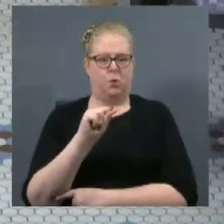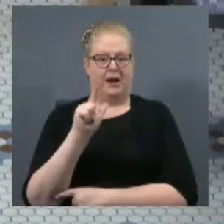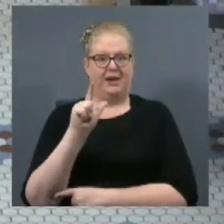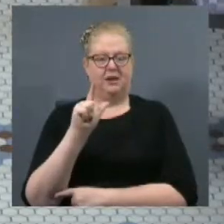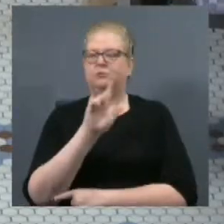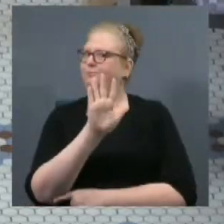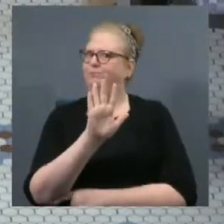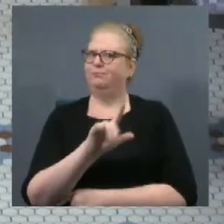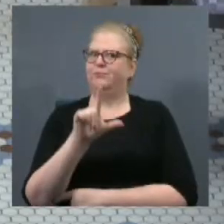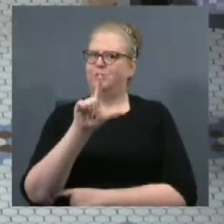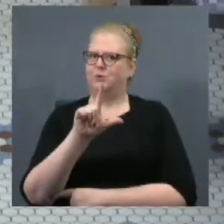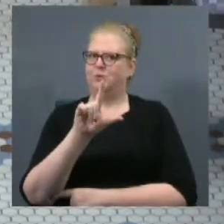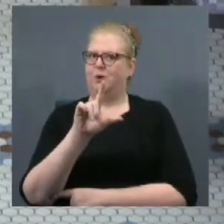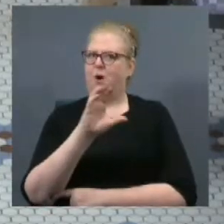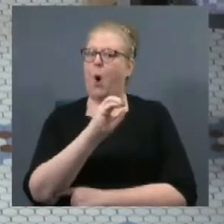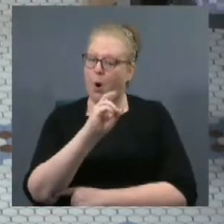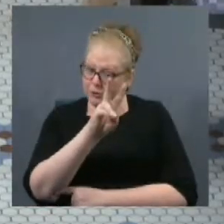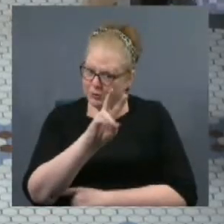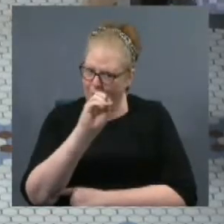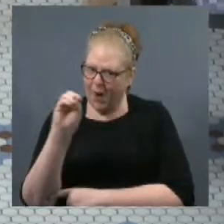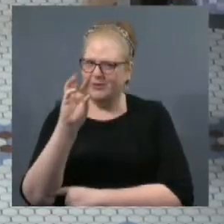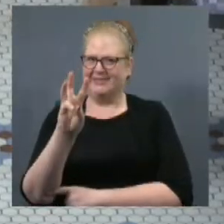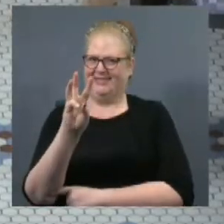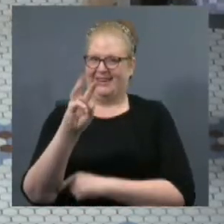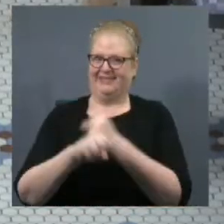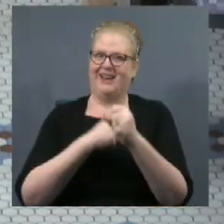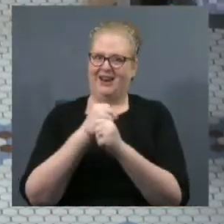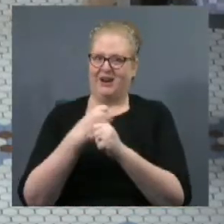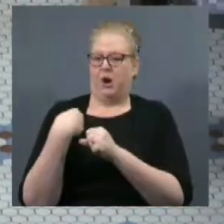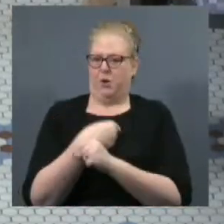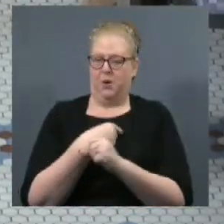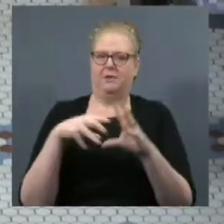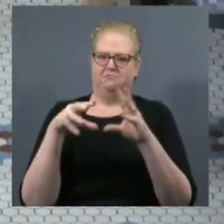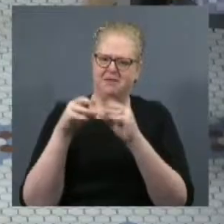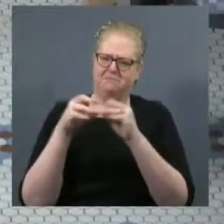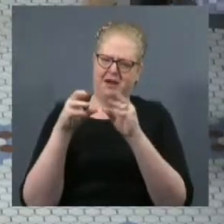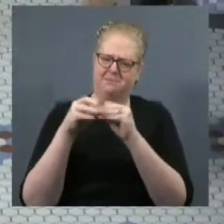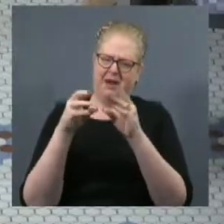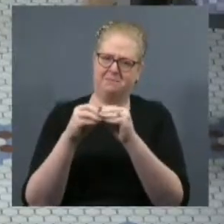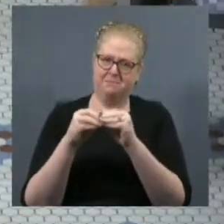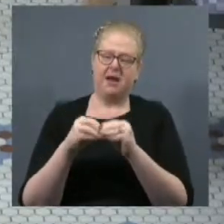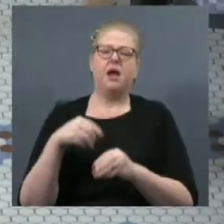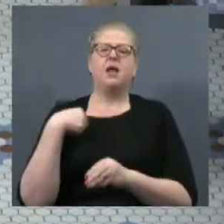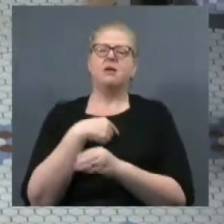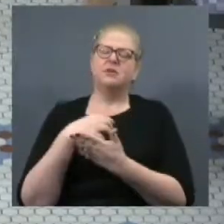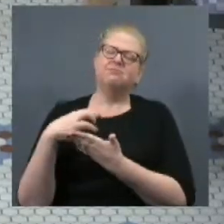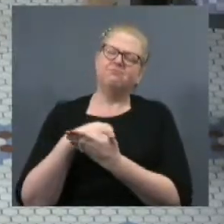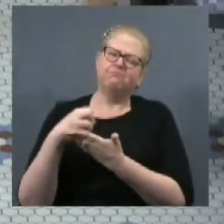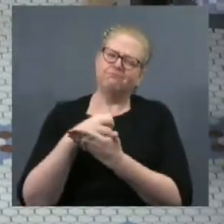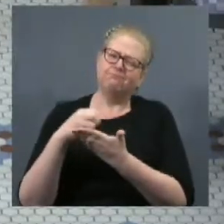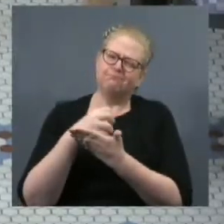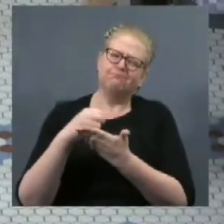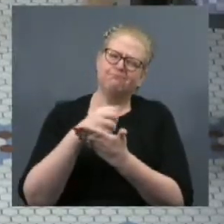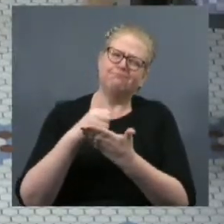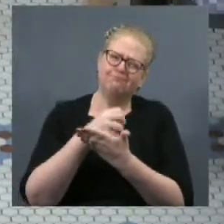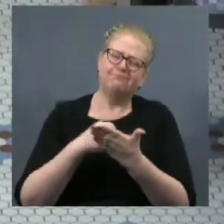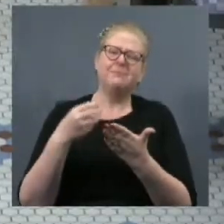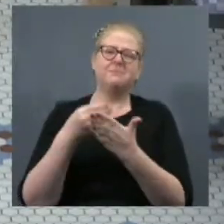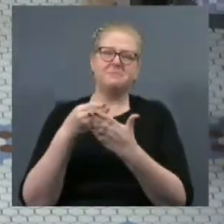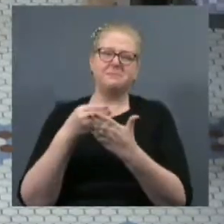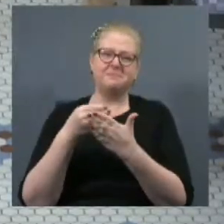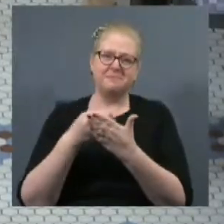We have raised almost $3 million with partners for various projects, such as a universally